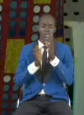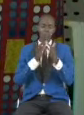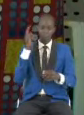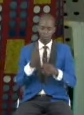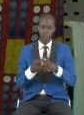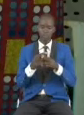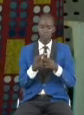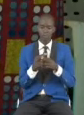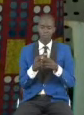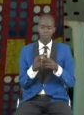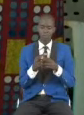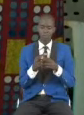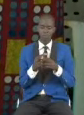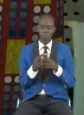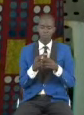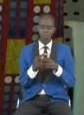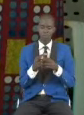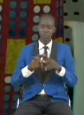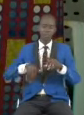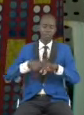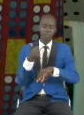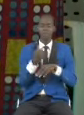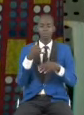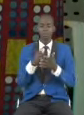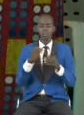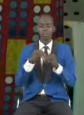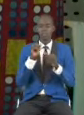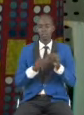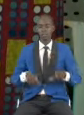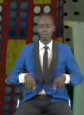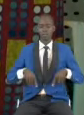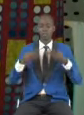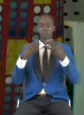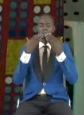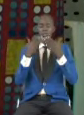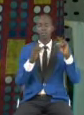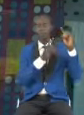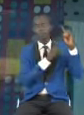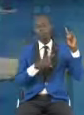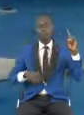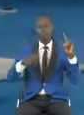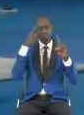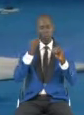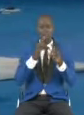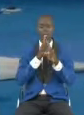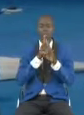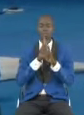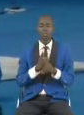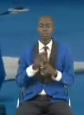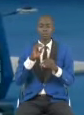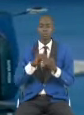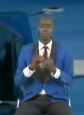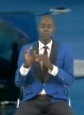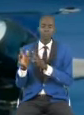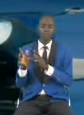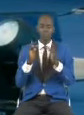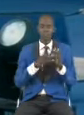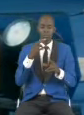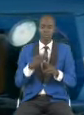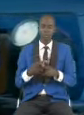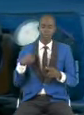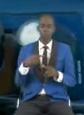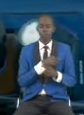name. Confirm it in every life. Thank you, Lord, for the answer. In Jesus' name